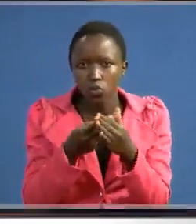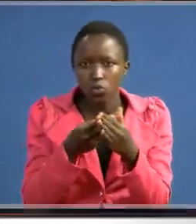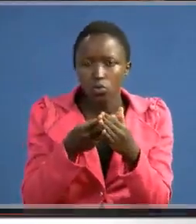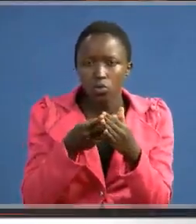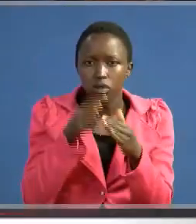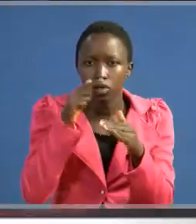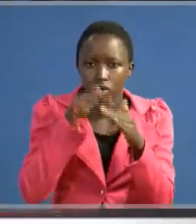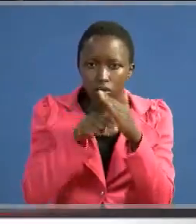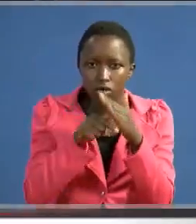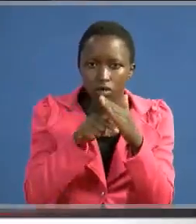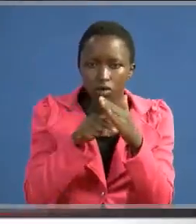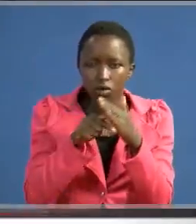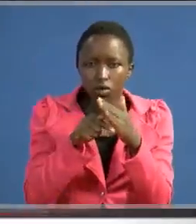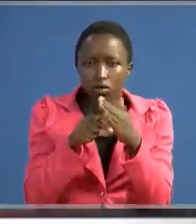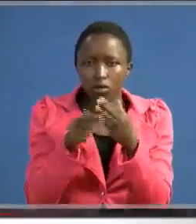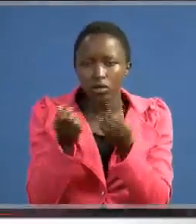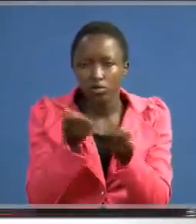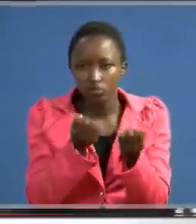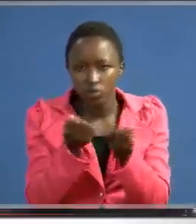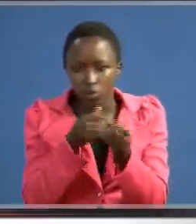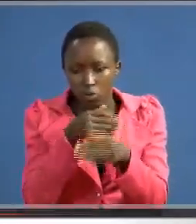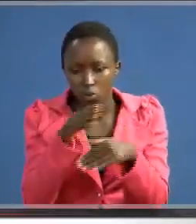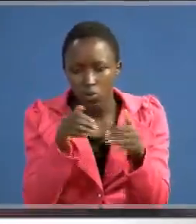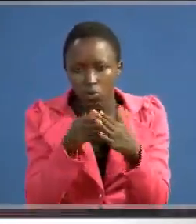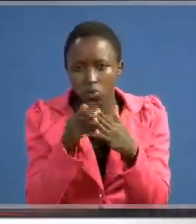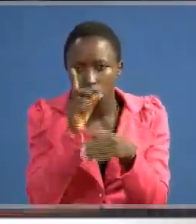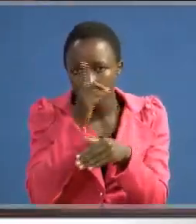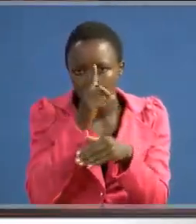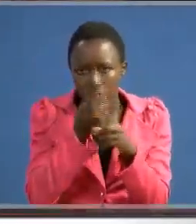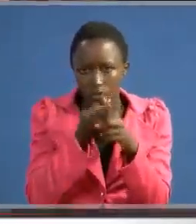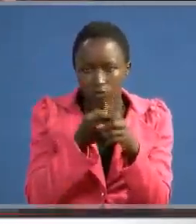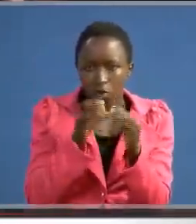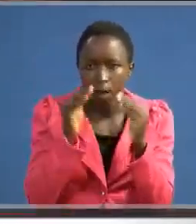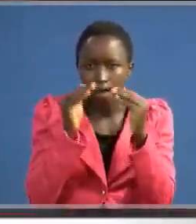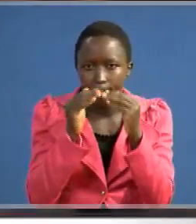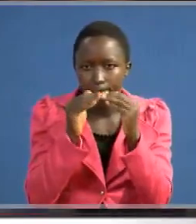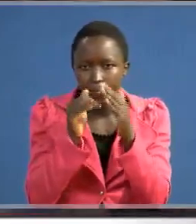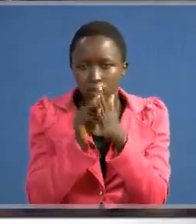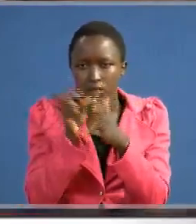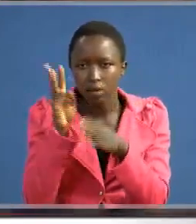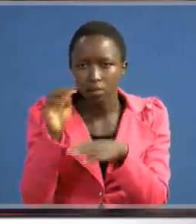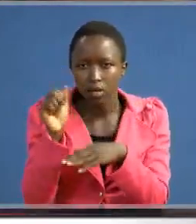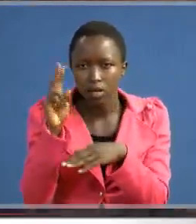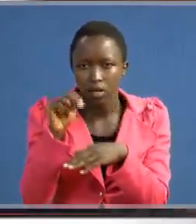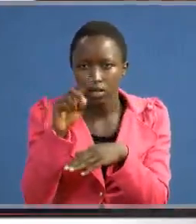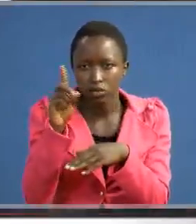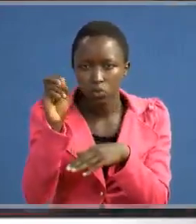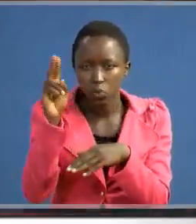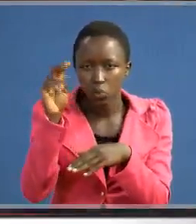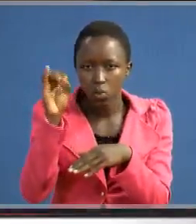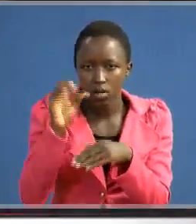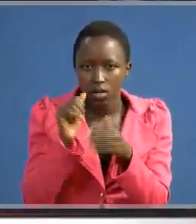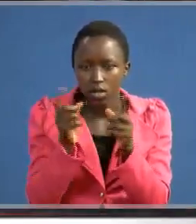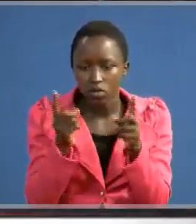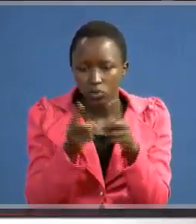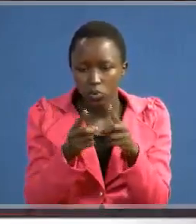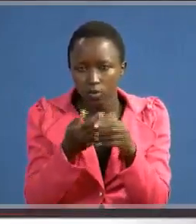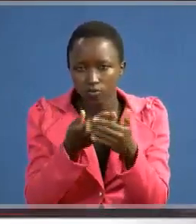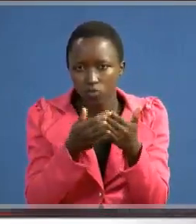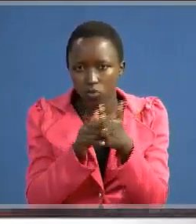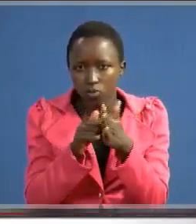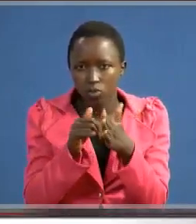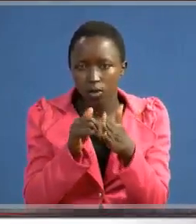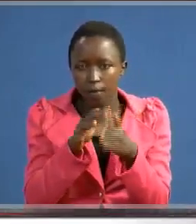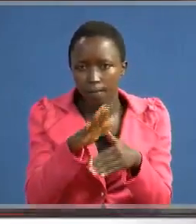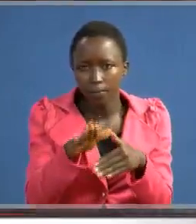rammed into the stalled vehicle. They were on their way to Nairobi from a meeting at Manzoni Lodge in the river, a short distance from the